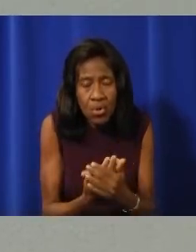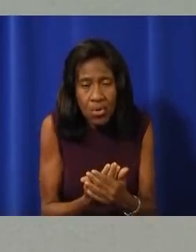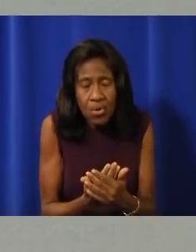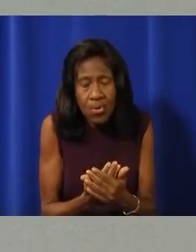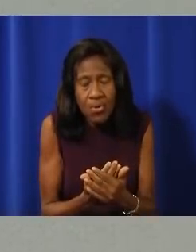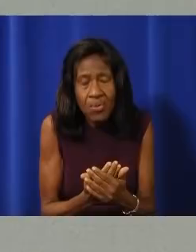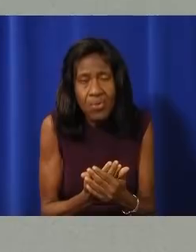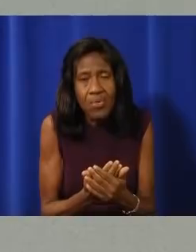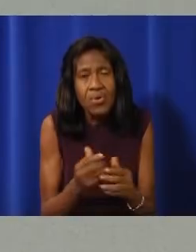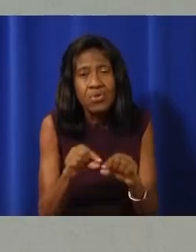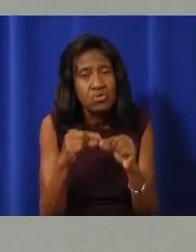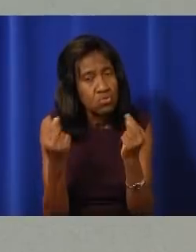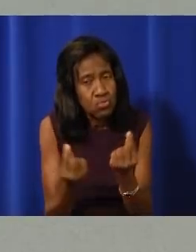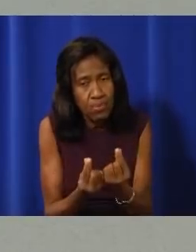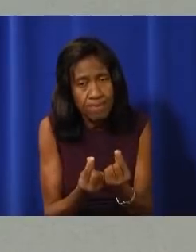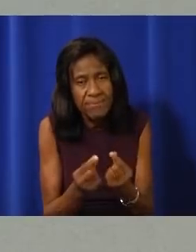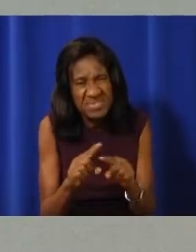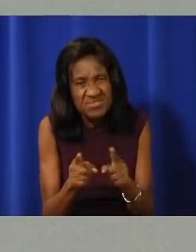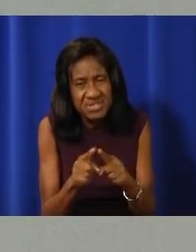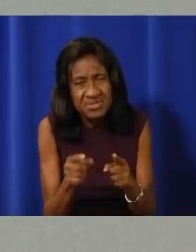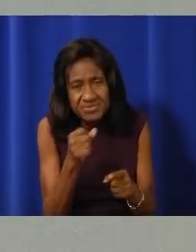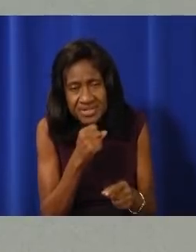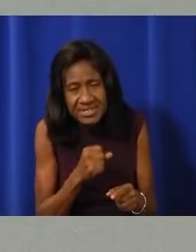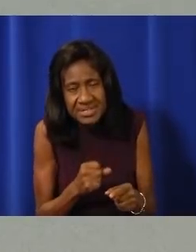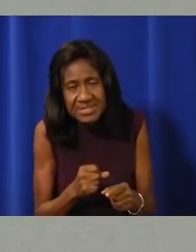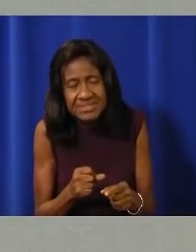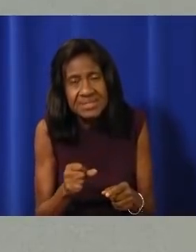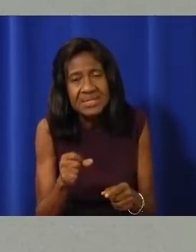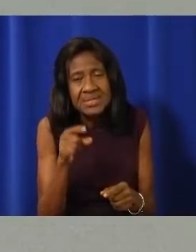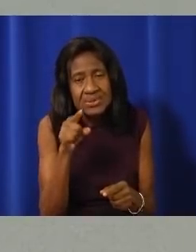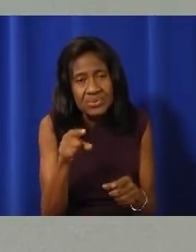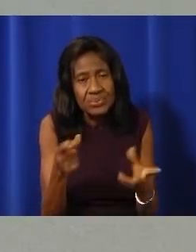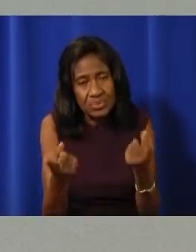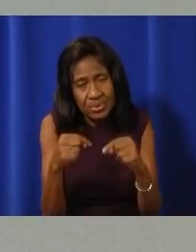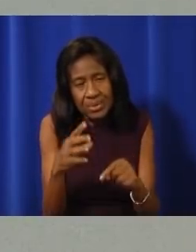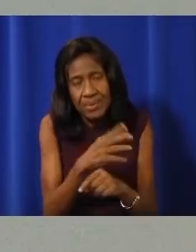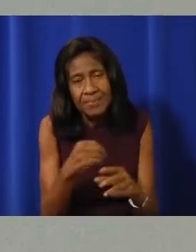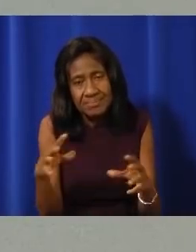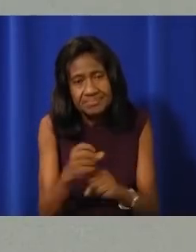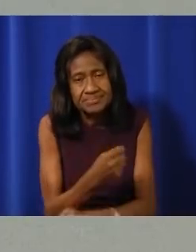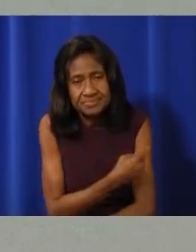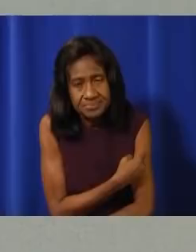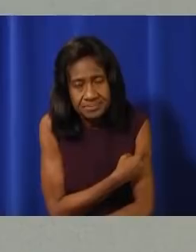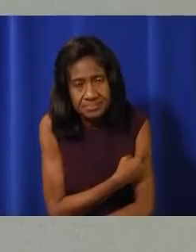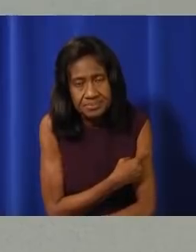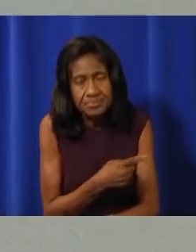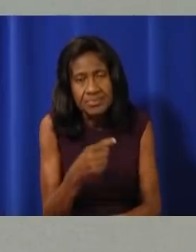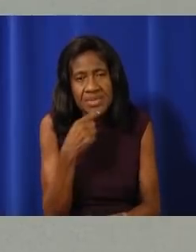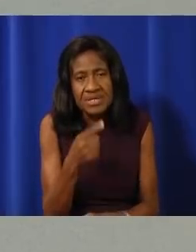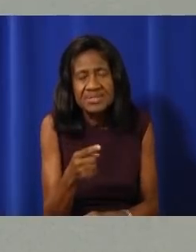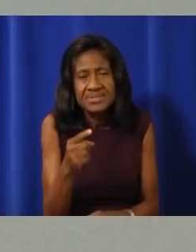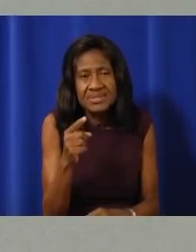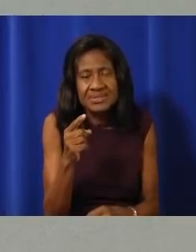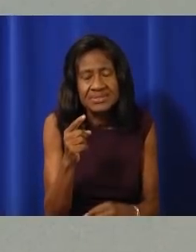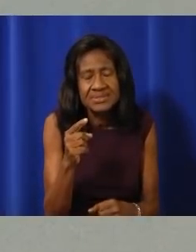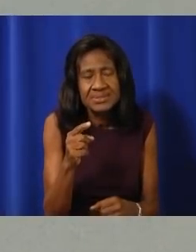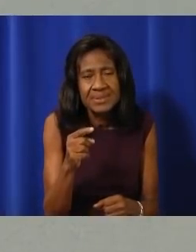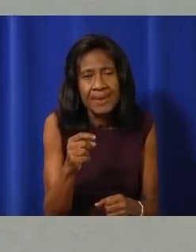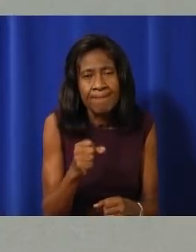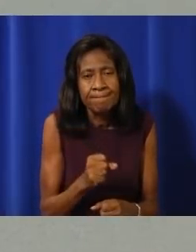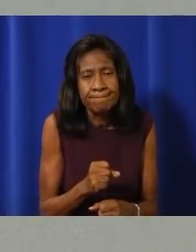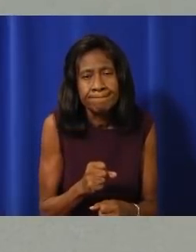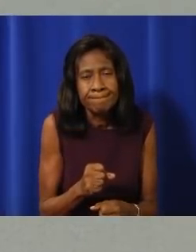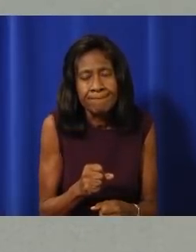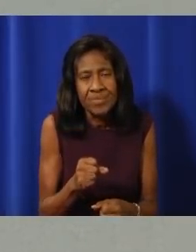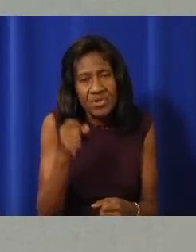80% coverage, this would give us the very best chance of stopping COVID in its tracks. This is called the firebreak effect. And